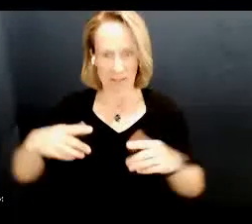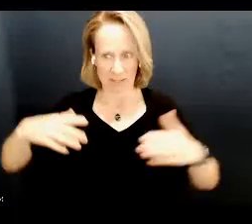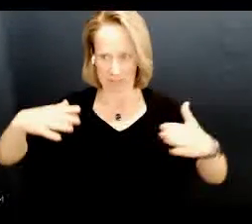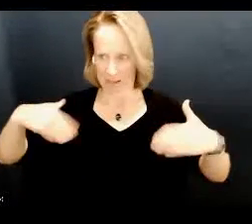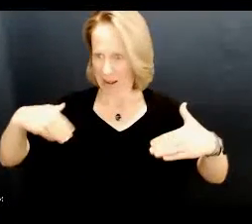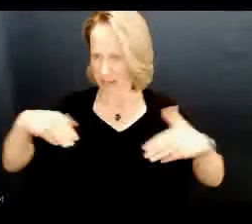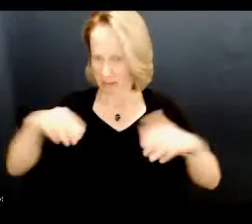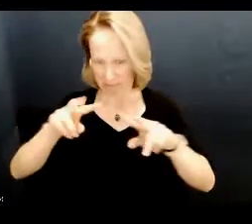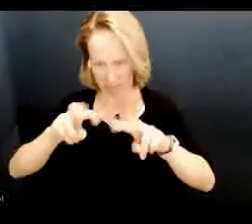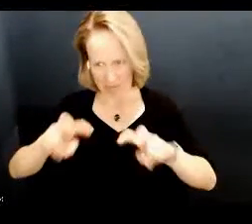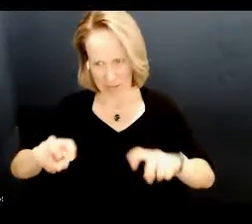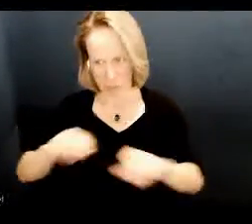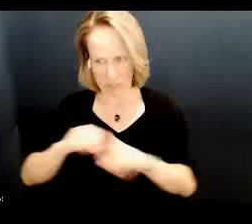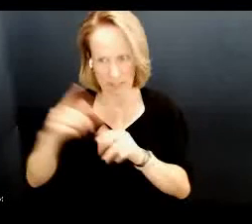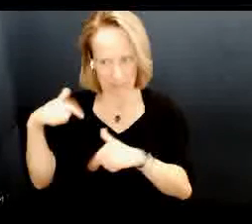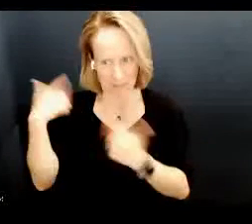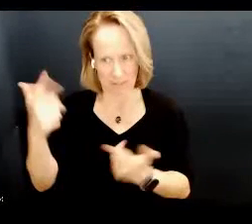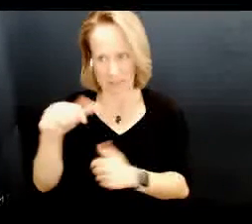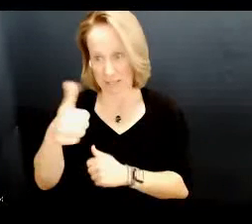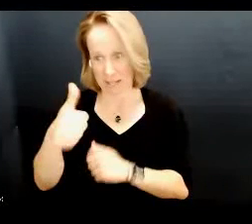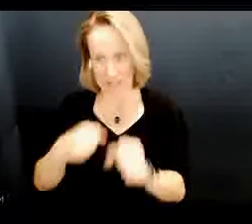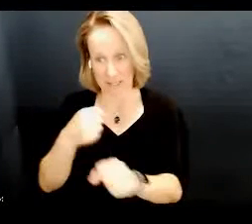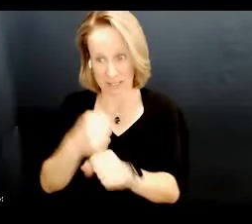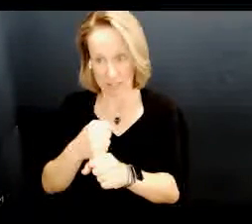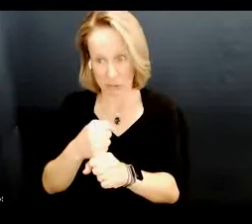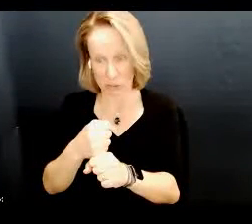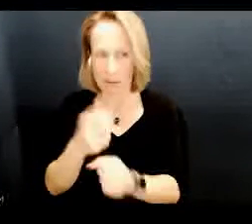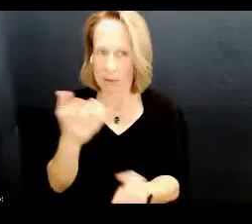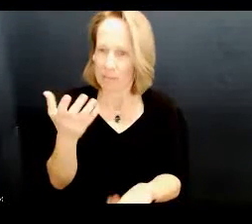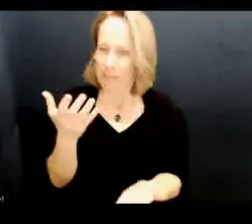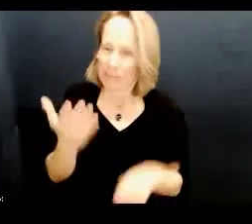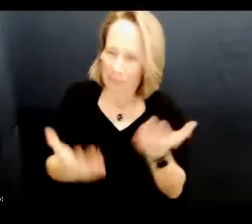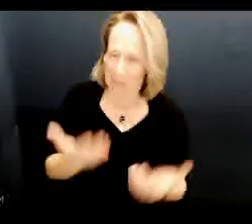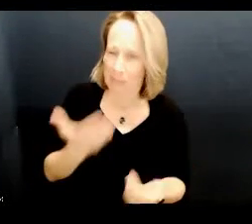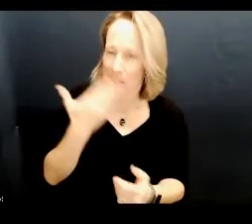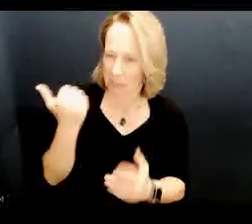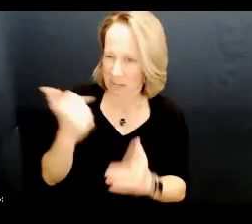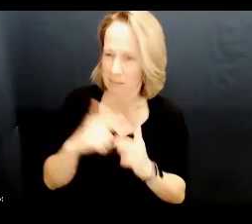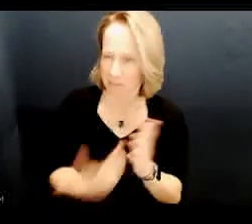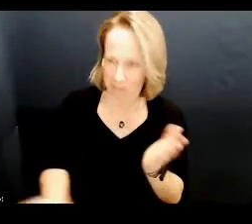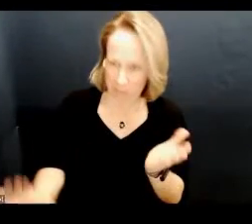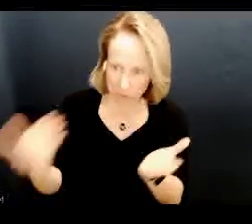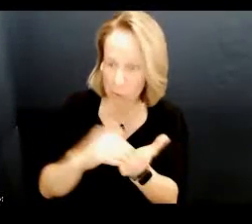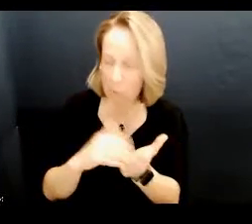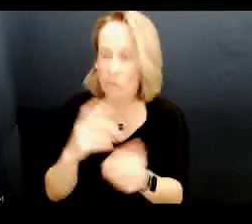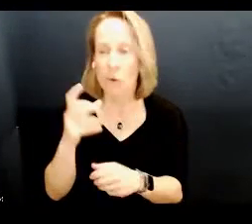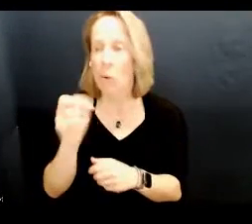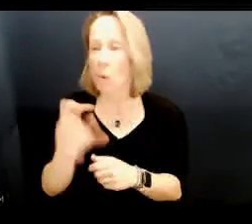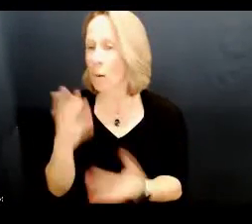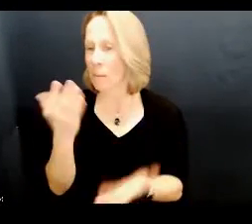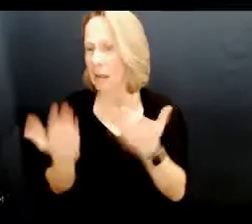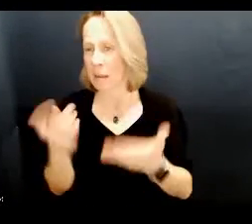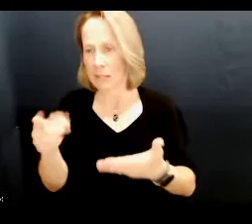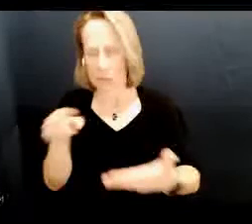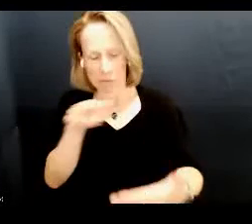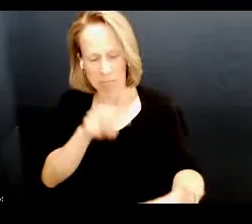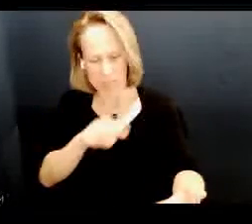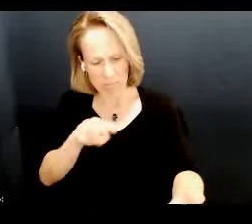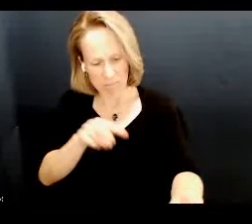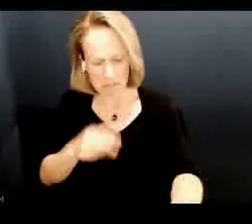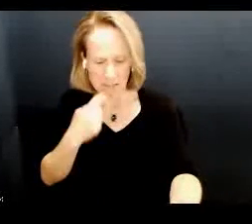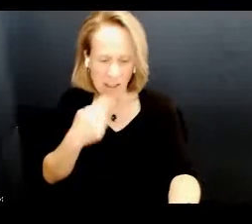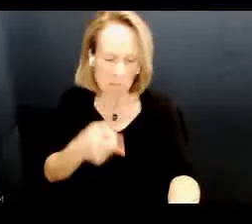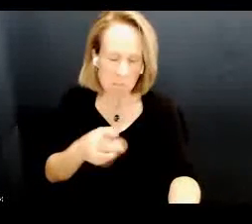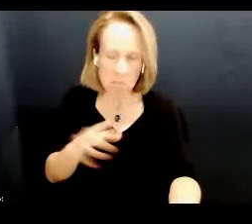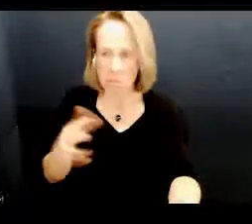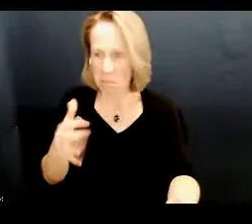might be easier to start fresh, right? Completely start over. Or maybe you look at it and you're like, actually, this is actually not too